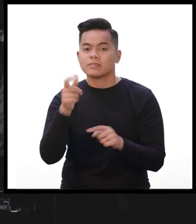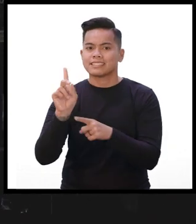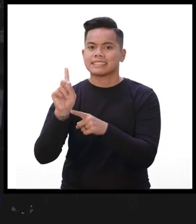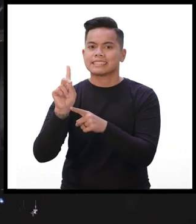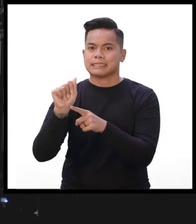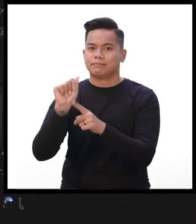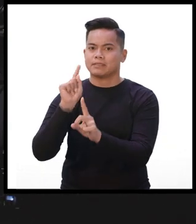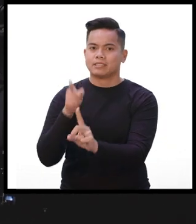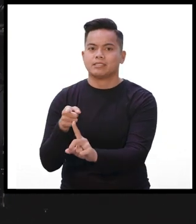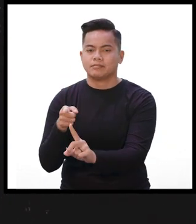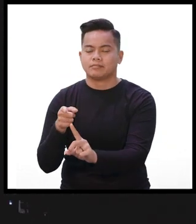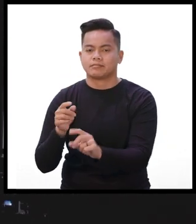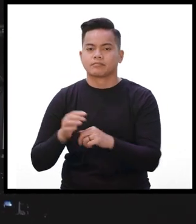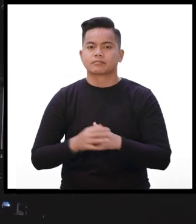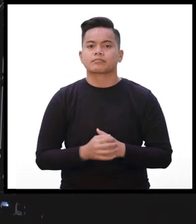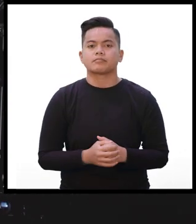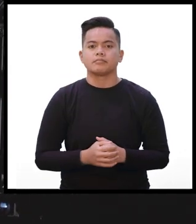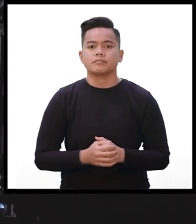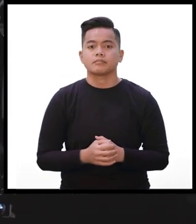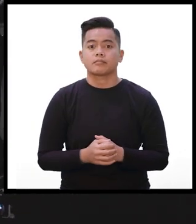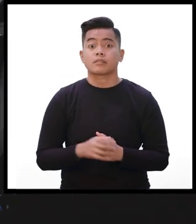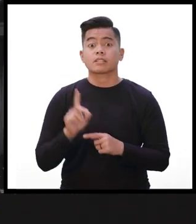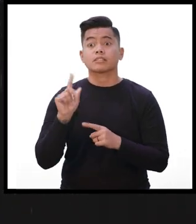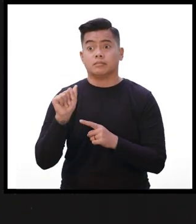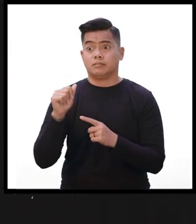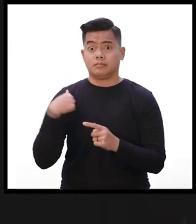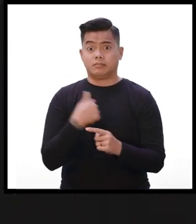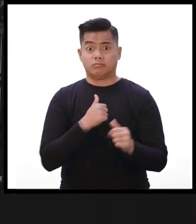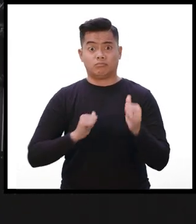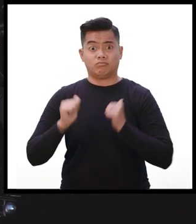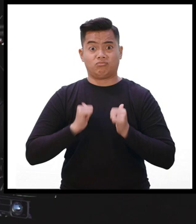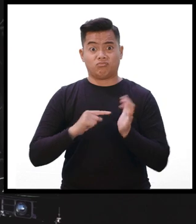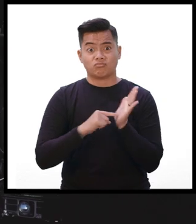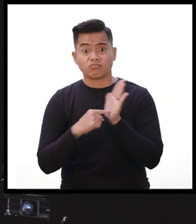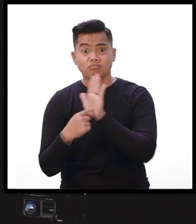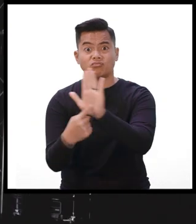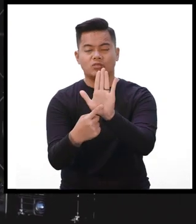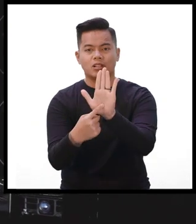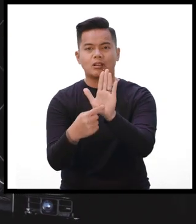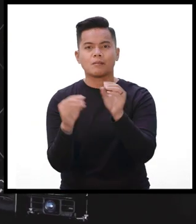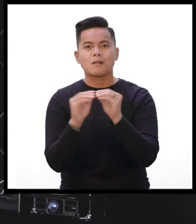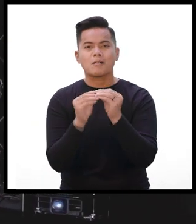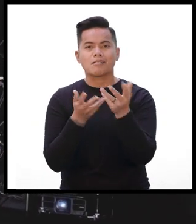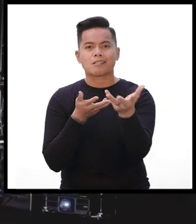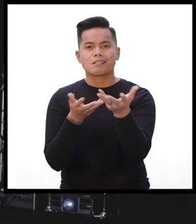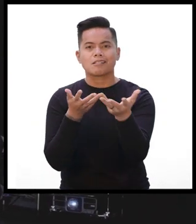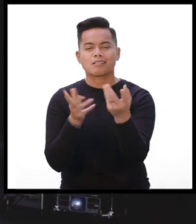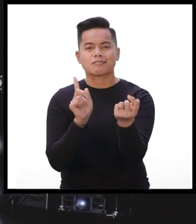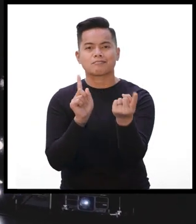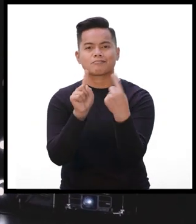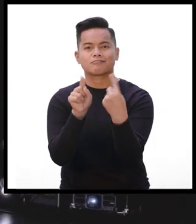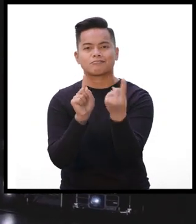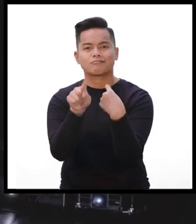other disabled people. So when we present our work, it's a two-way